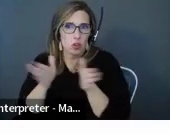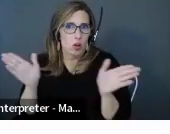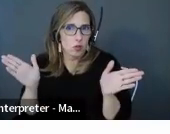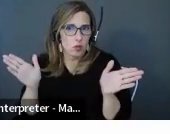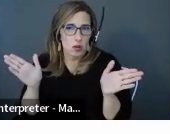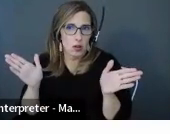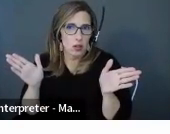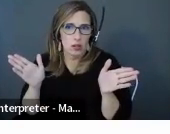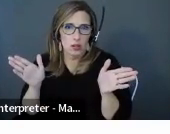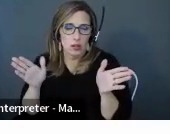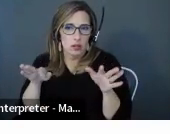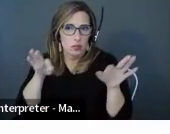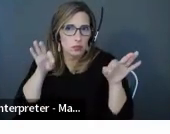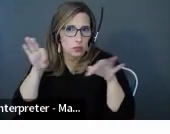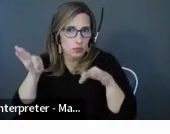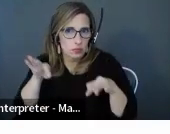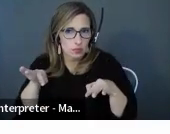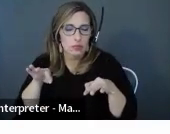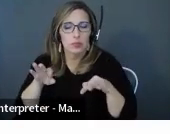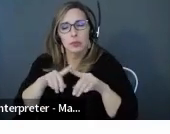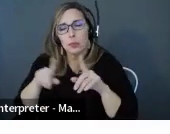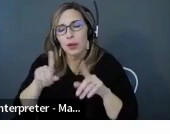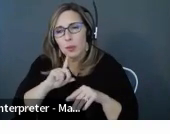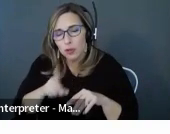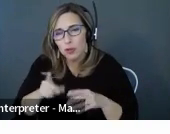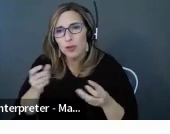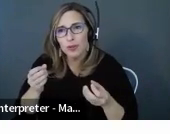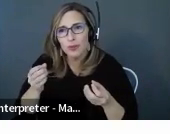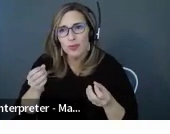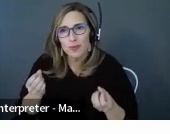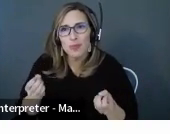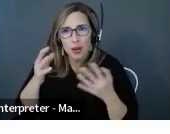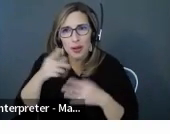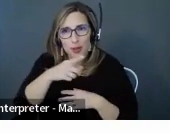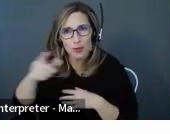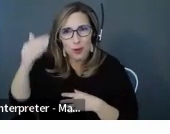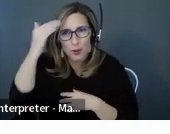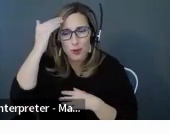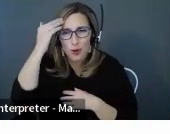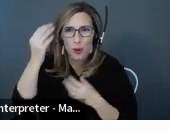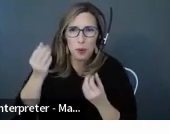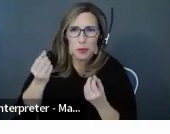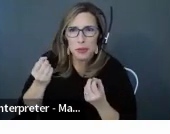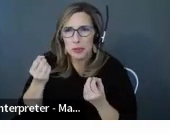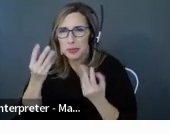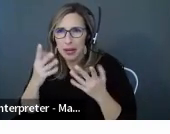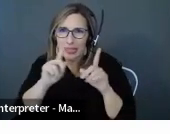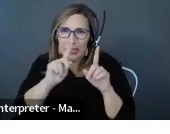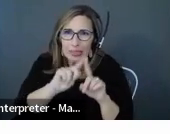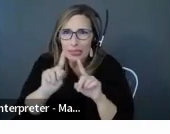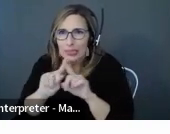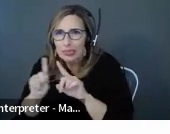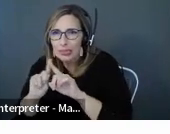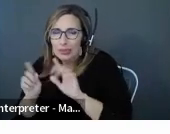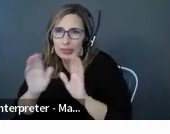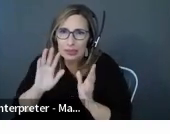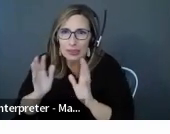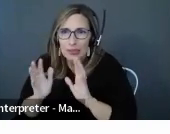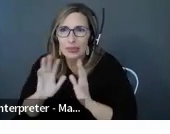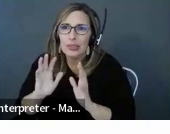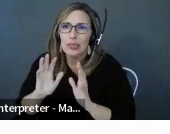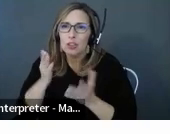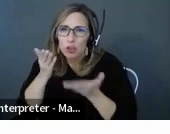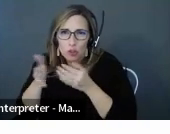sure as many of you are aware that there are a lot of nuances with Medicaid eligibility and service